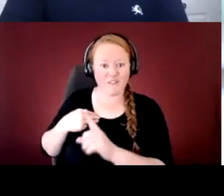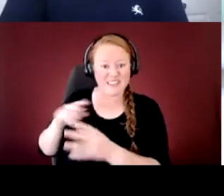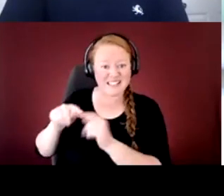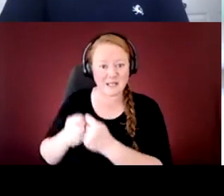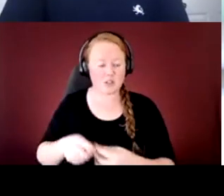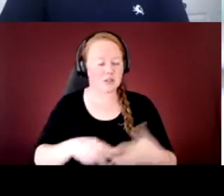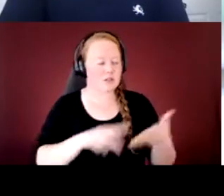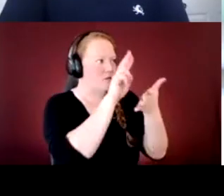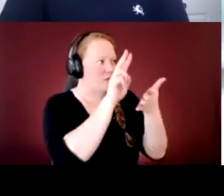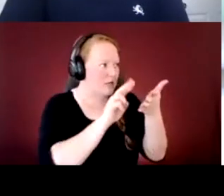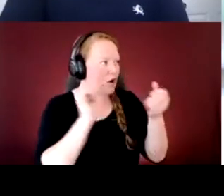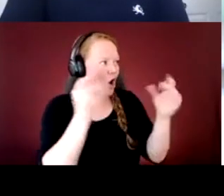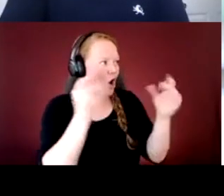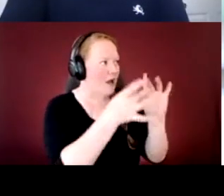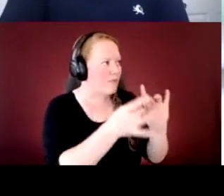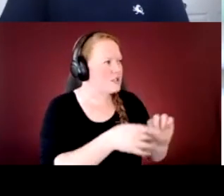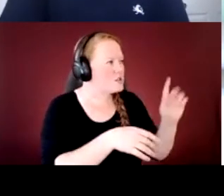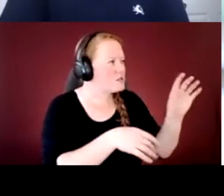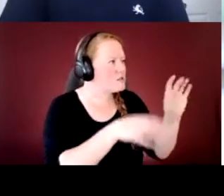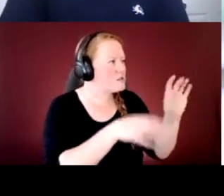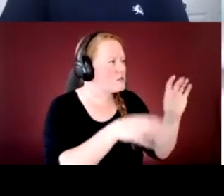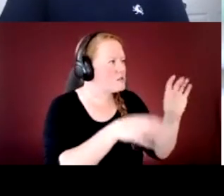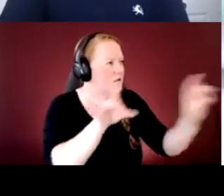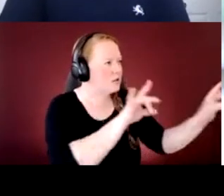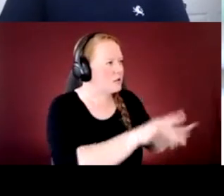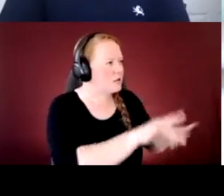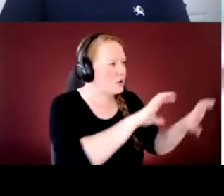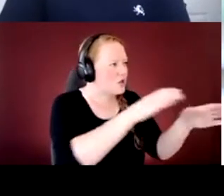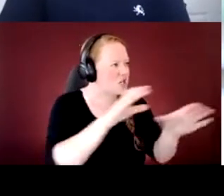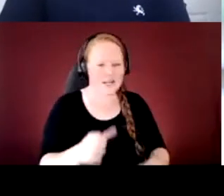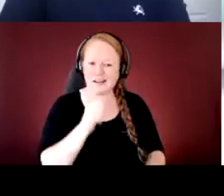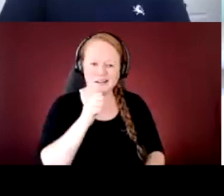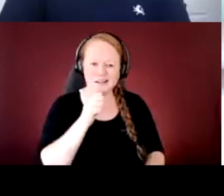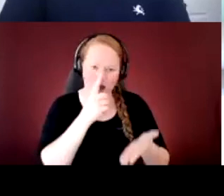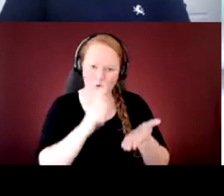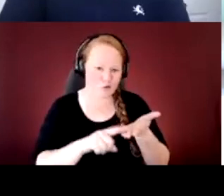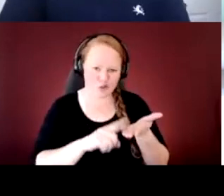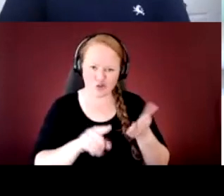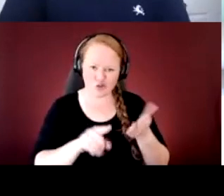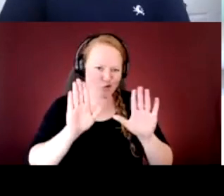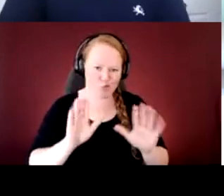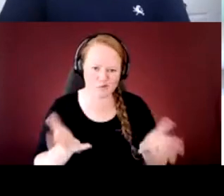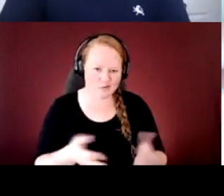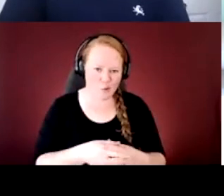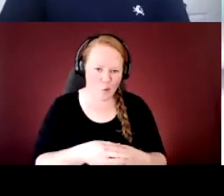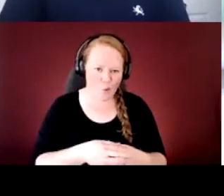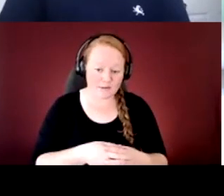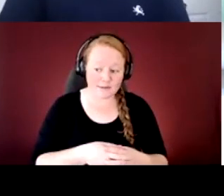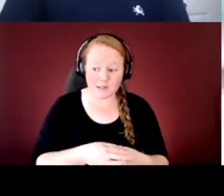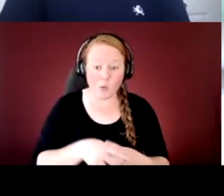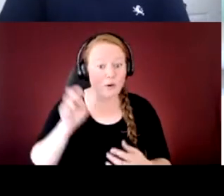to categorize them is not great research practice. In fact, bringing in other